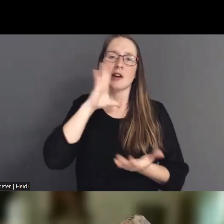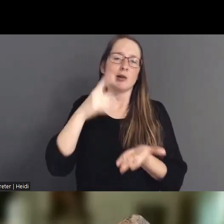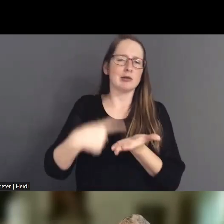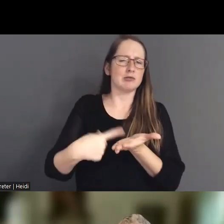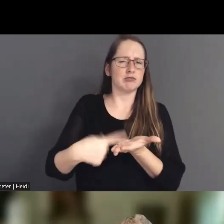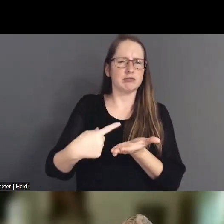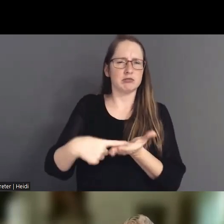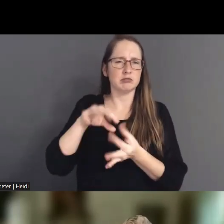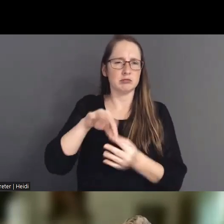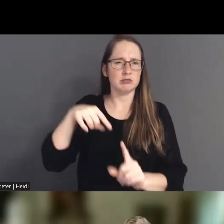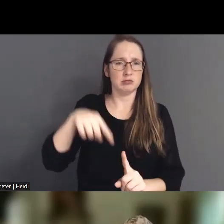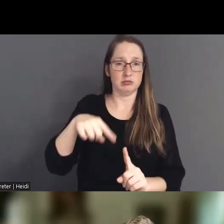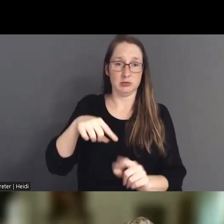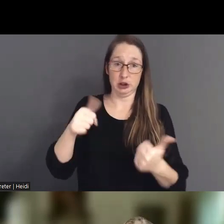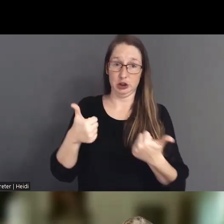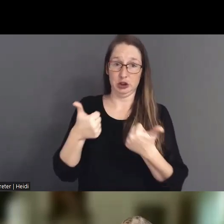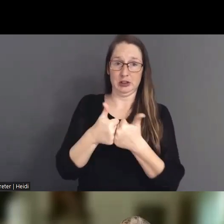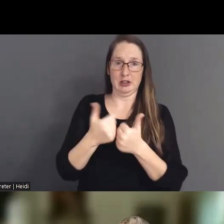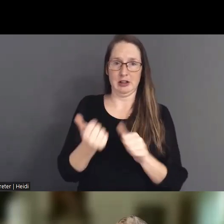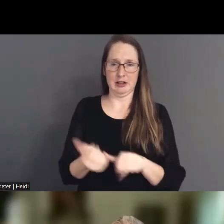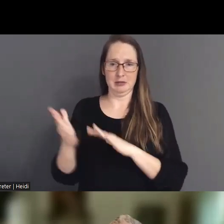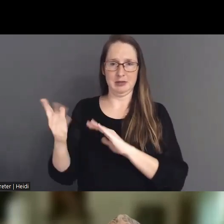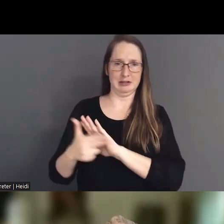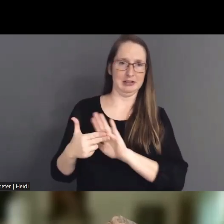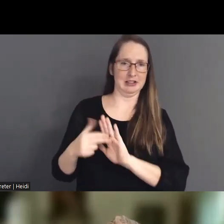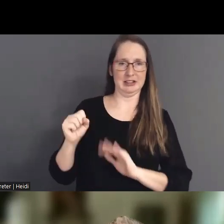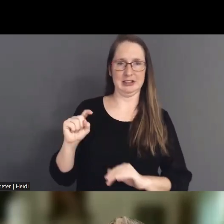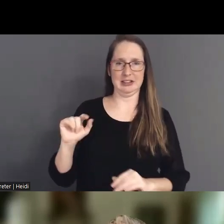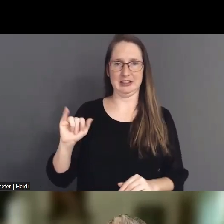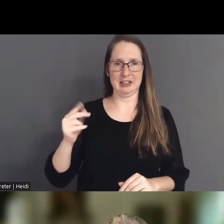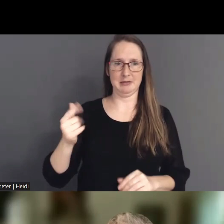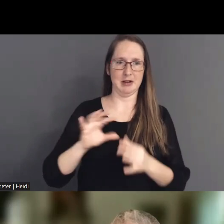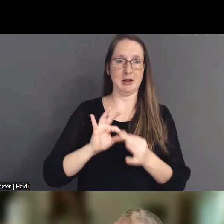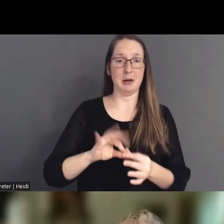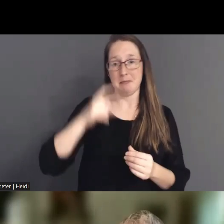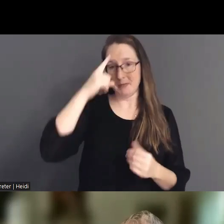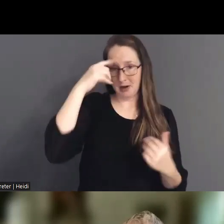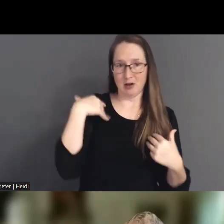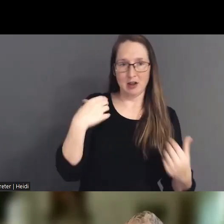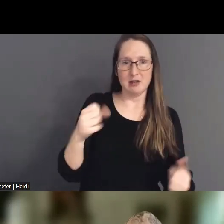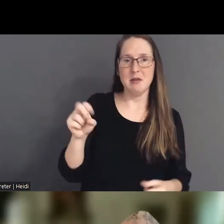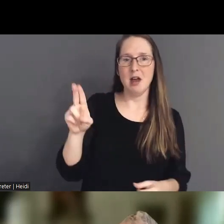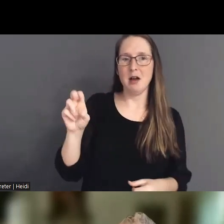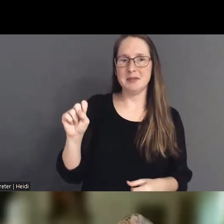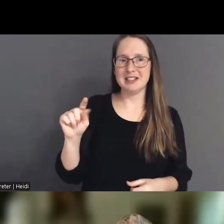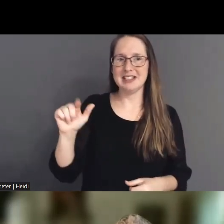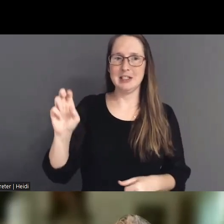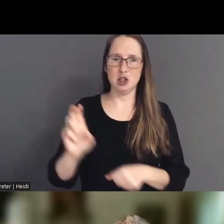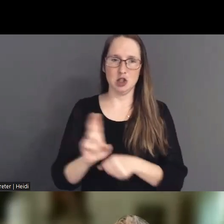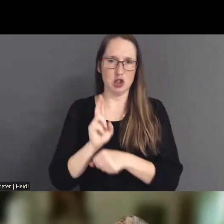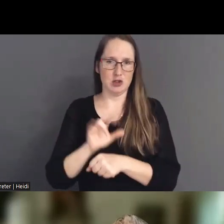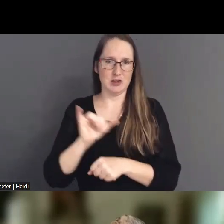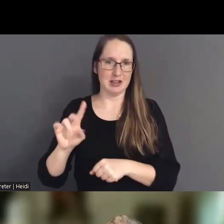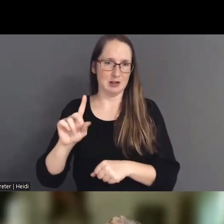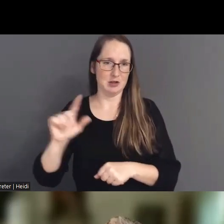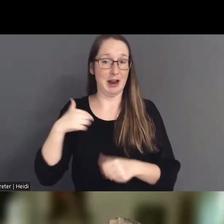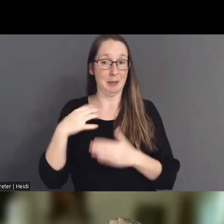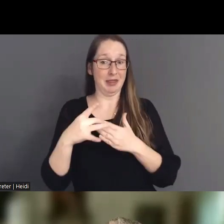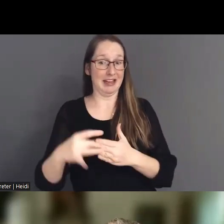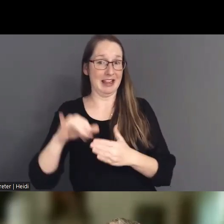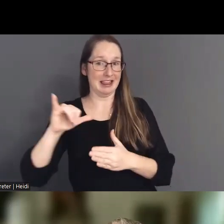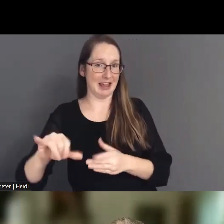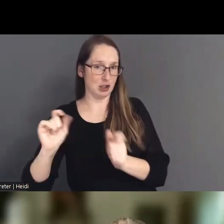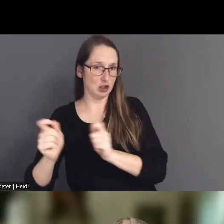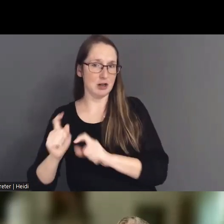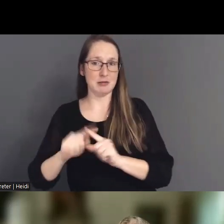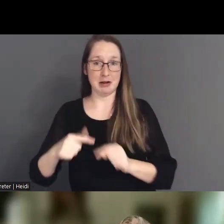talking about the grand challenge to eliminate the stigma around mental health and substance use disorders. That I'm leading that initiative, but I'm not a